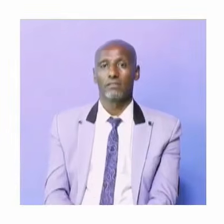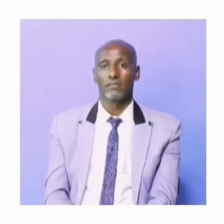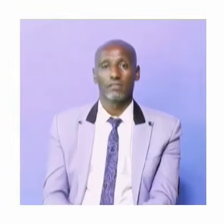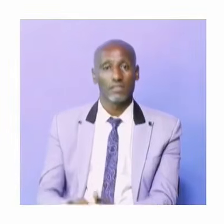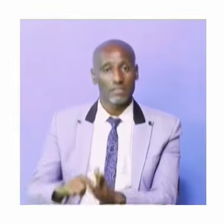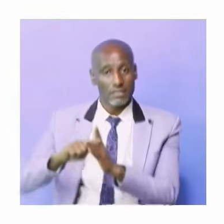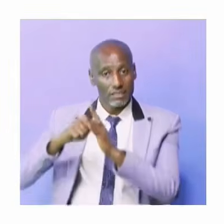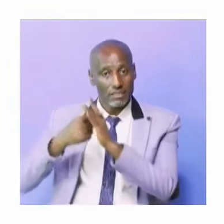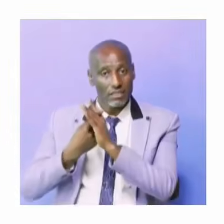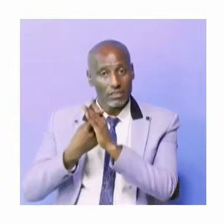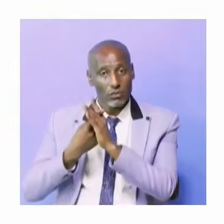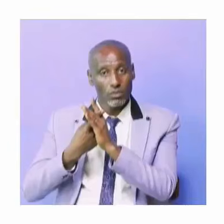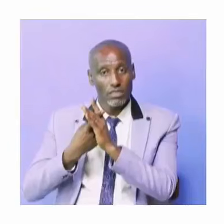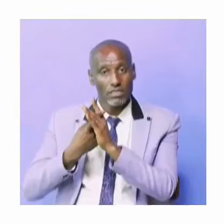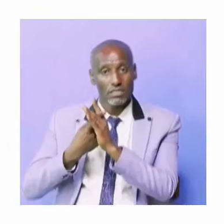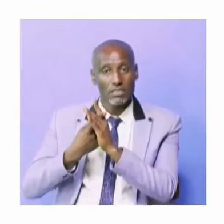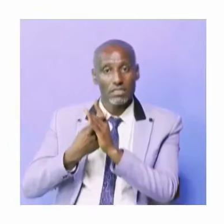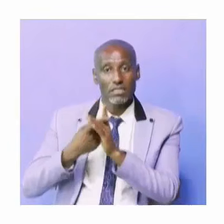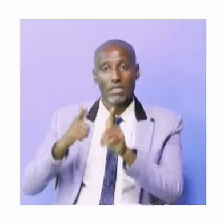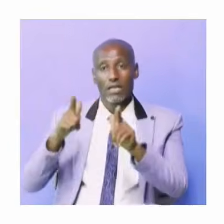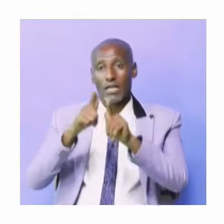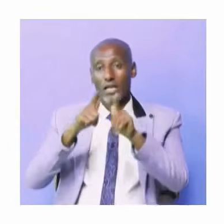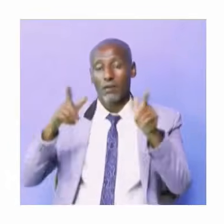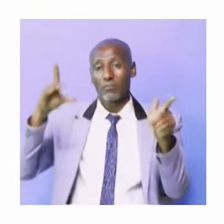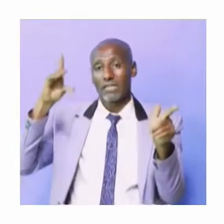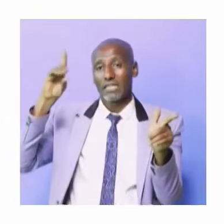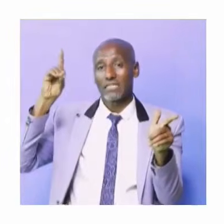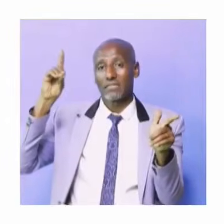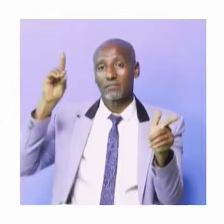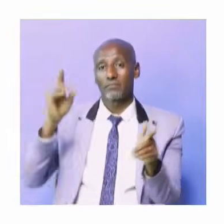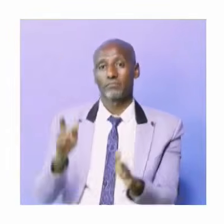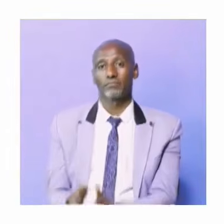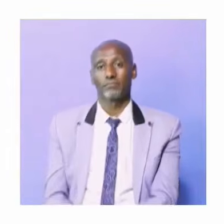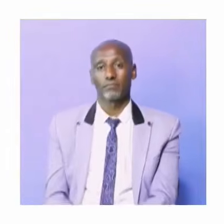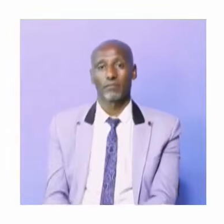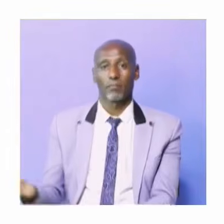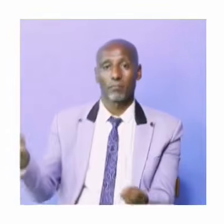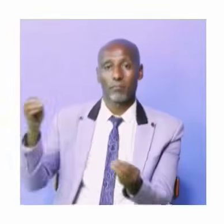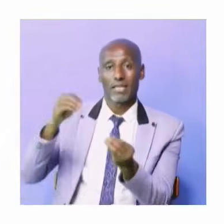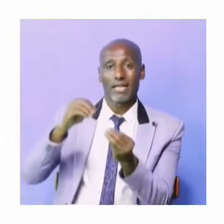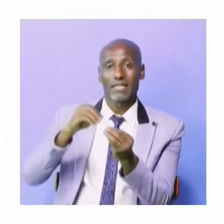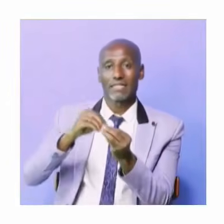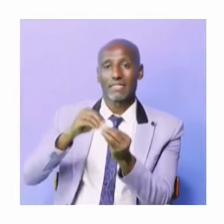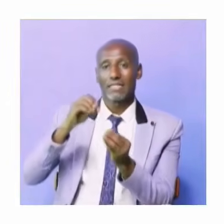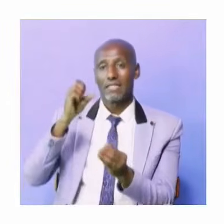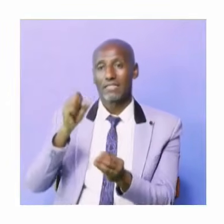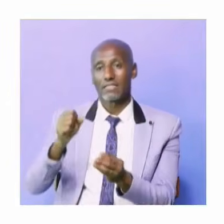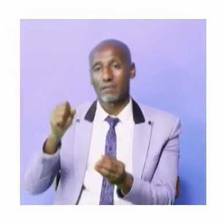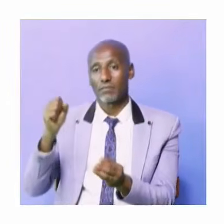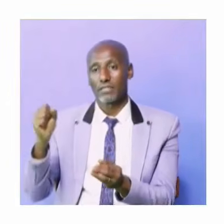singular, it is does. Then plus subject